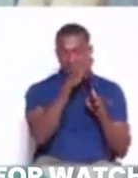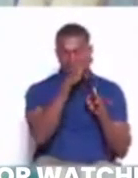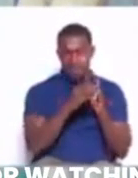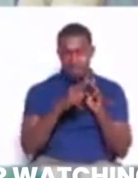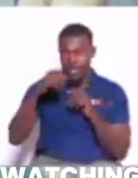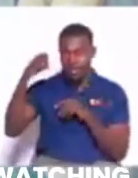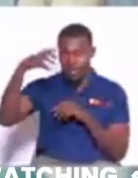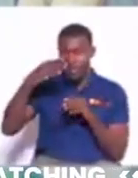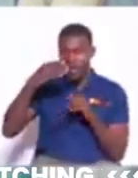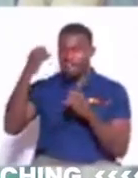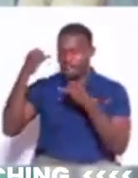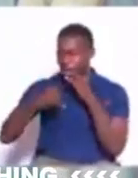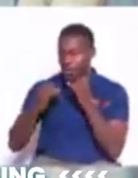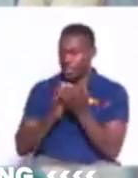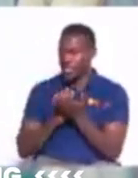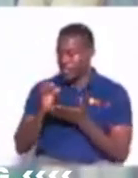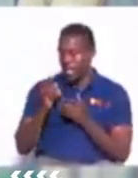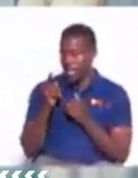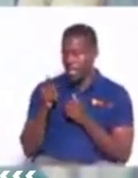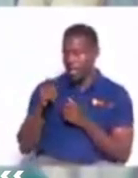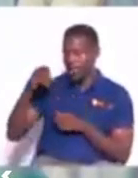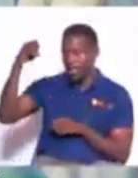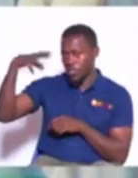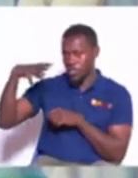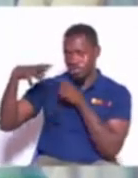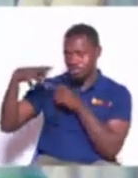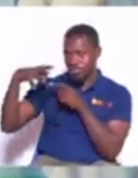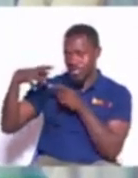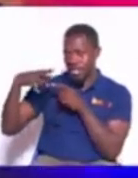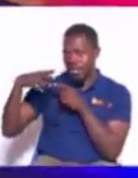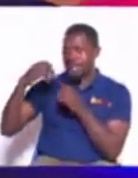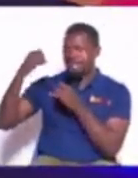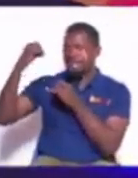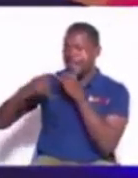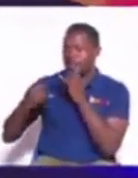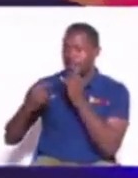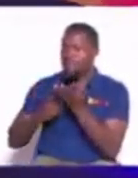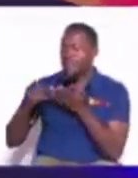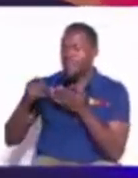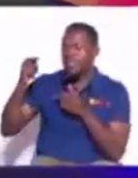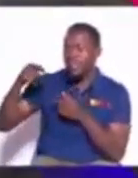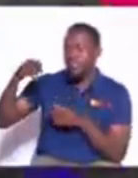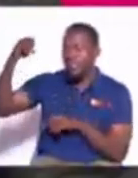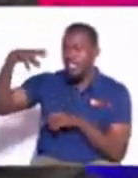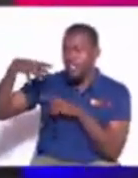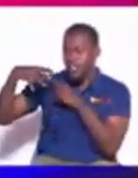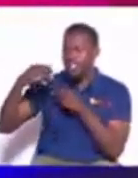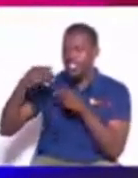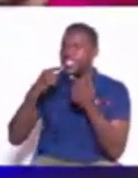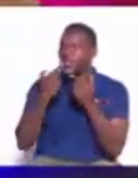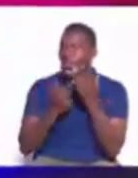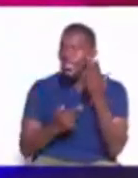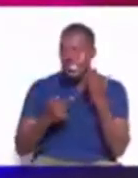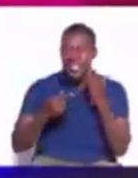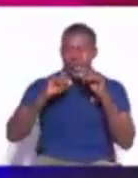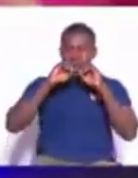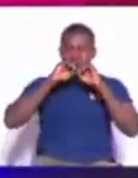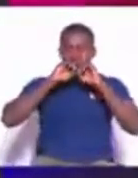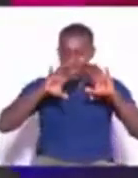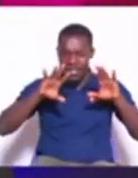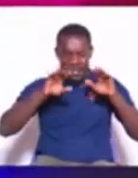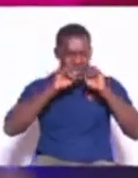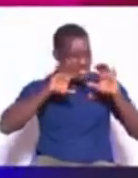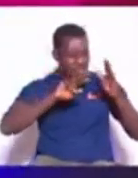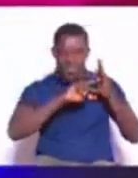final chapter of Revelation. These are the final verses of Revelation. Blessed. What's blessed mean?